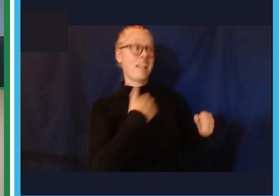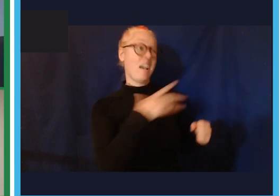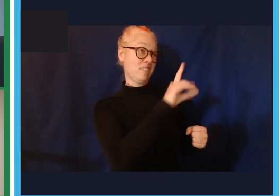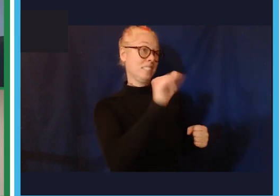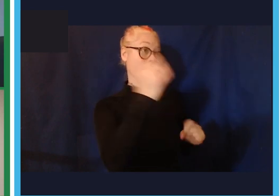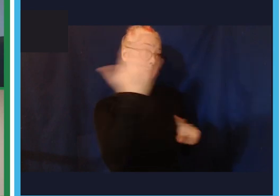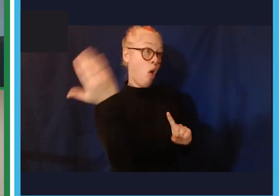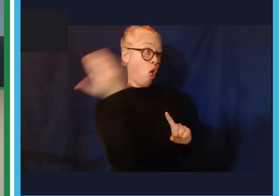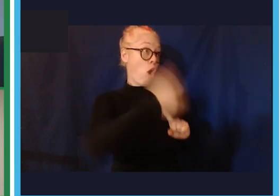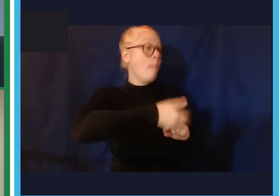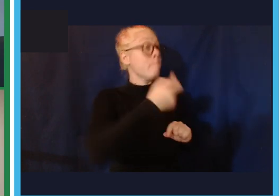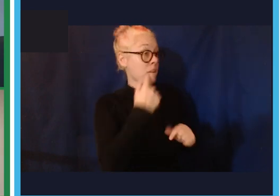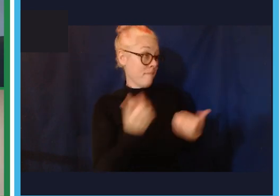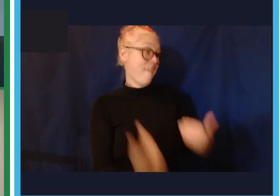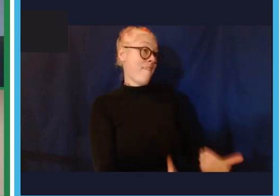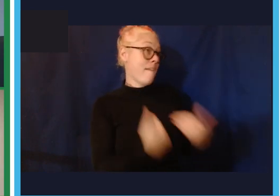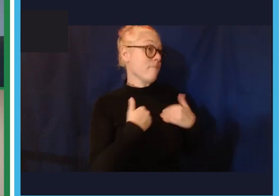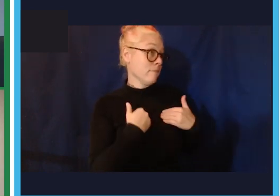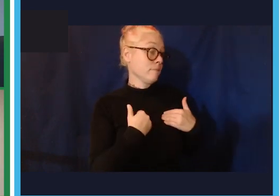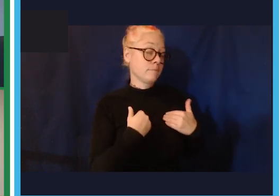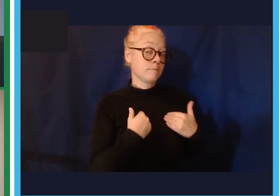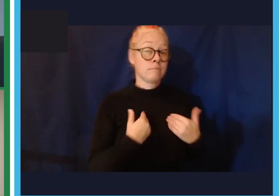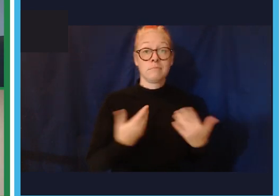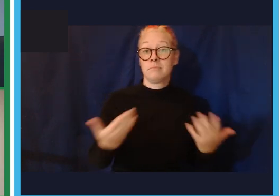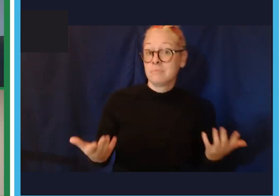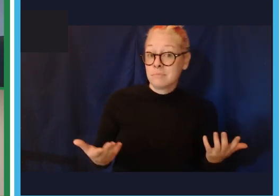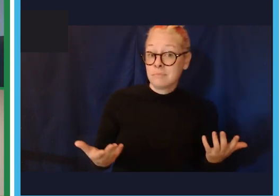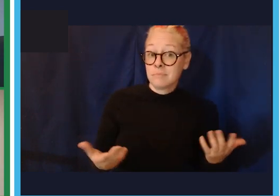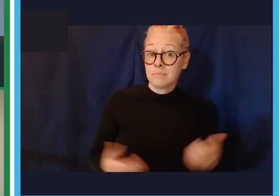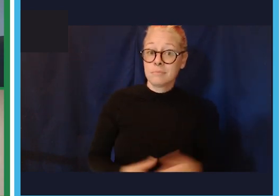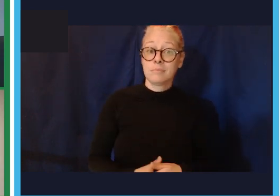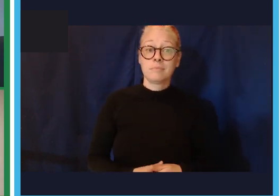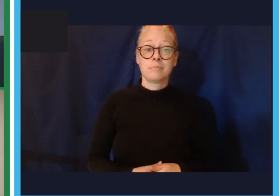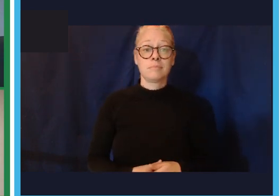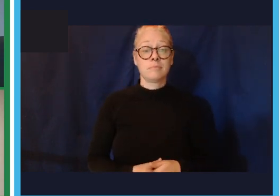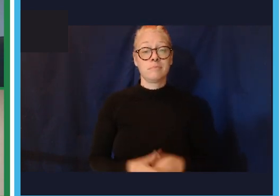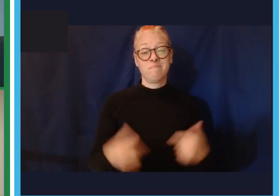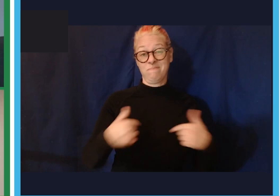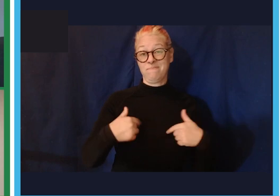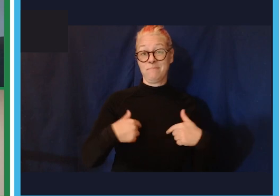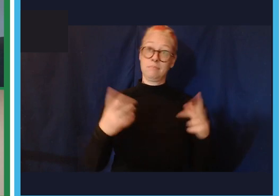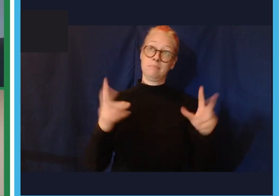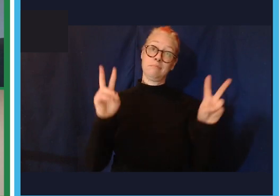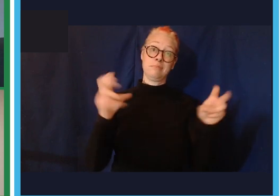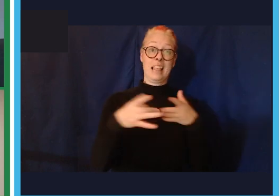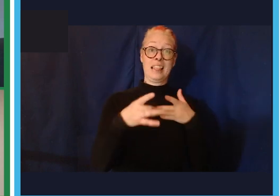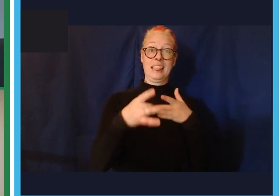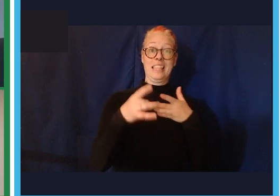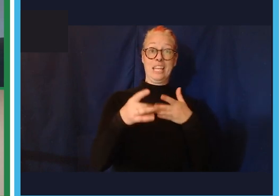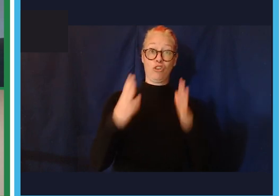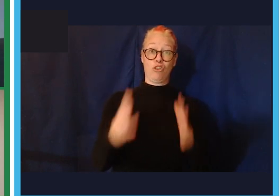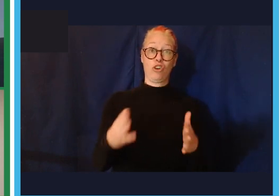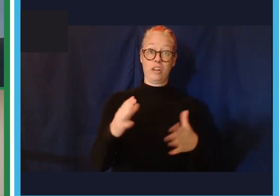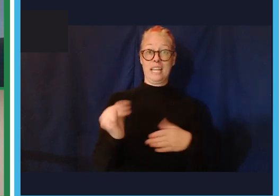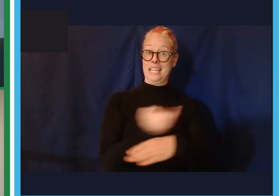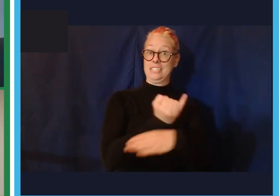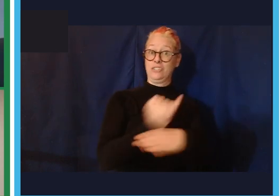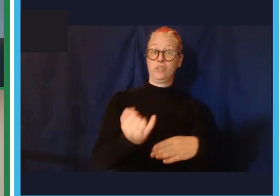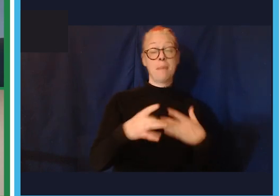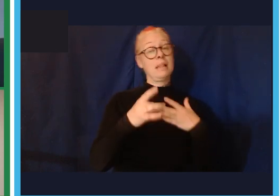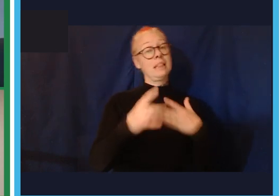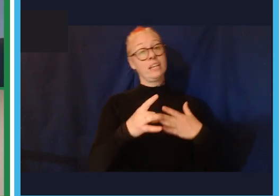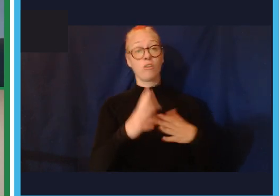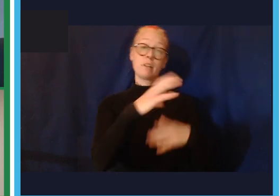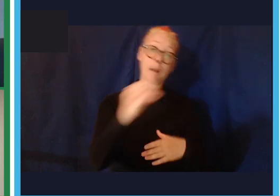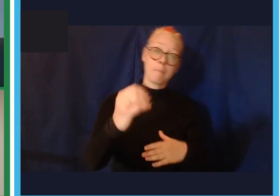female, South Asian, you know, invisibly disabled woman, I got a lot of